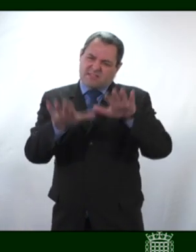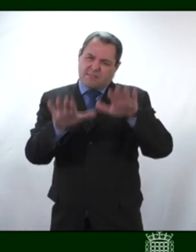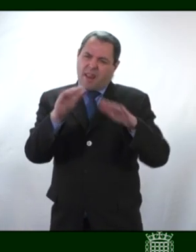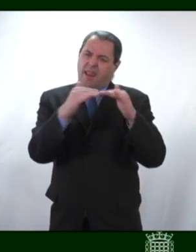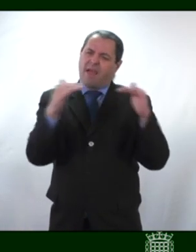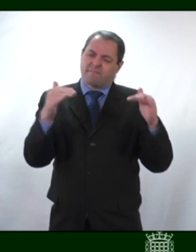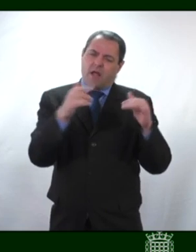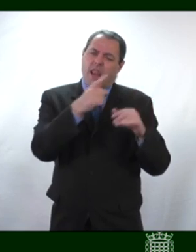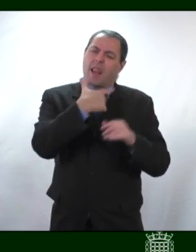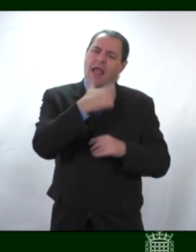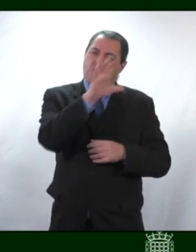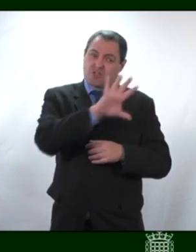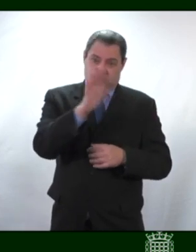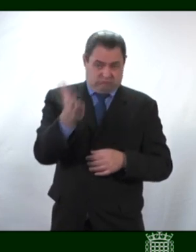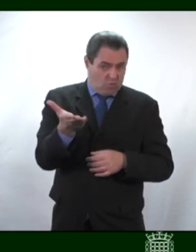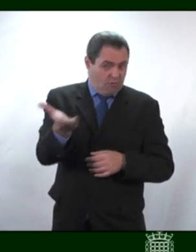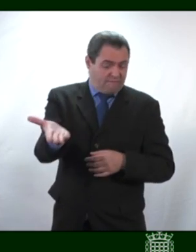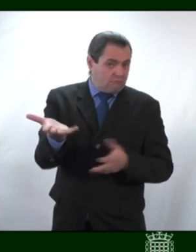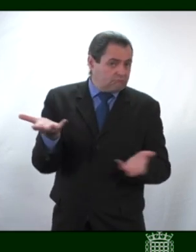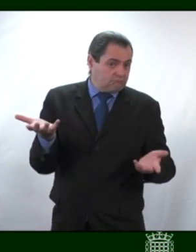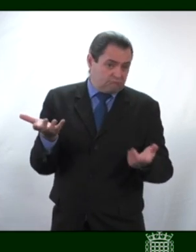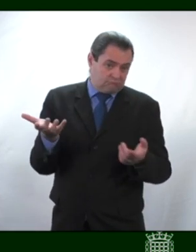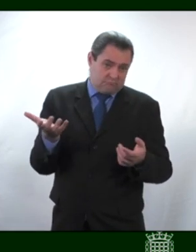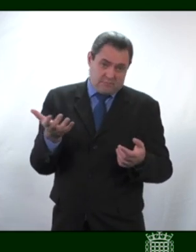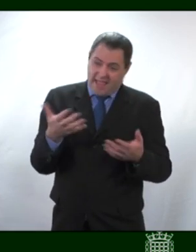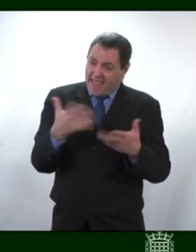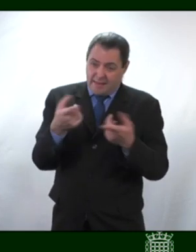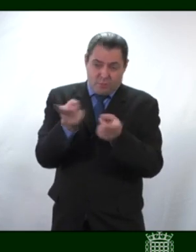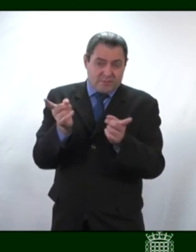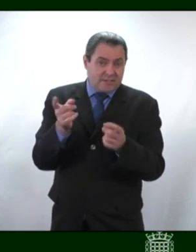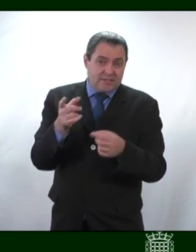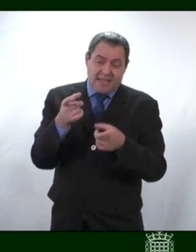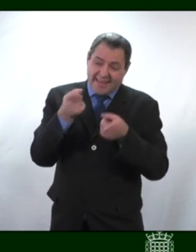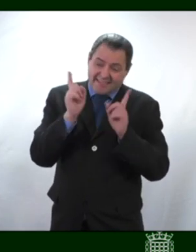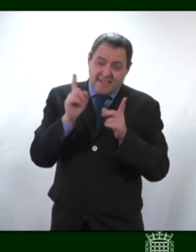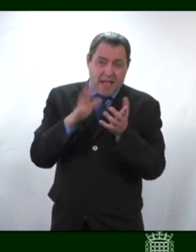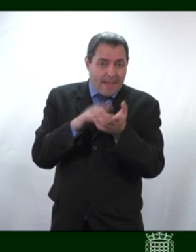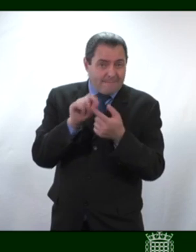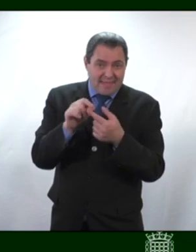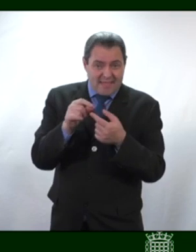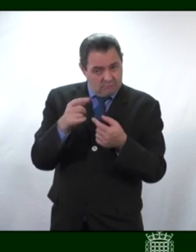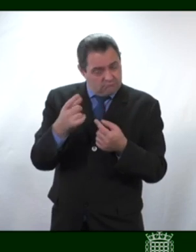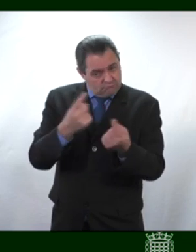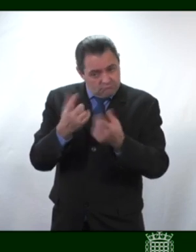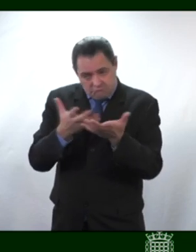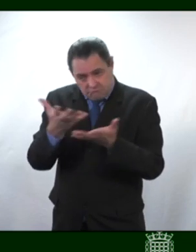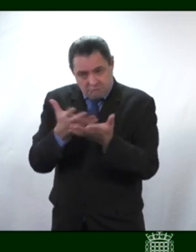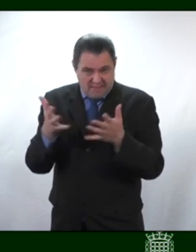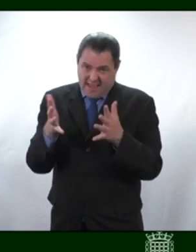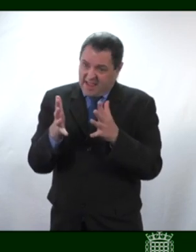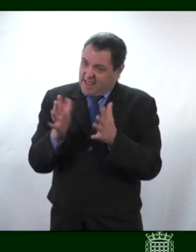Lancashire, is on the table, and we're willing to meet anybody from Greater Manchester to help to make this